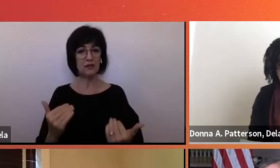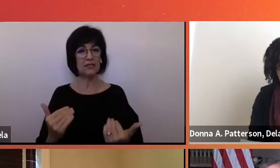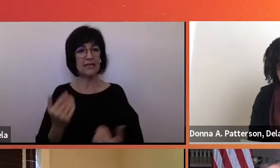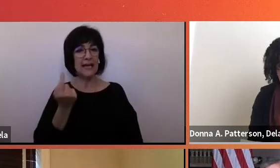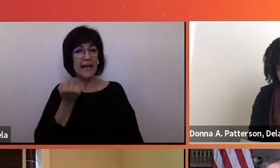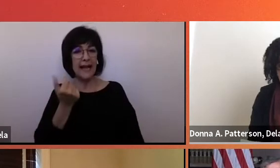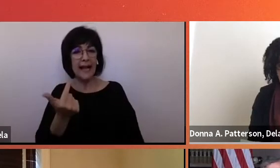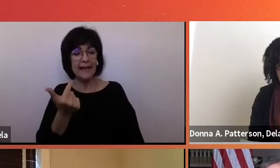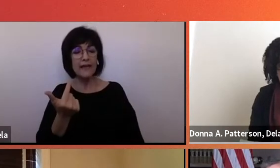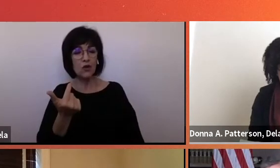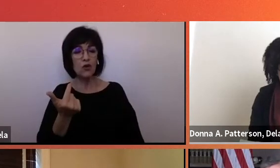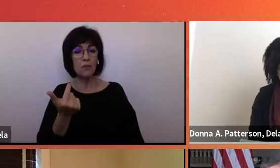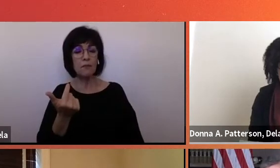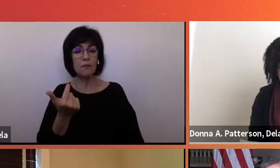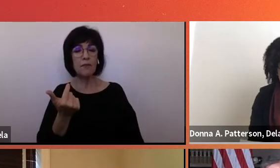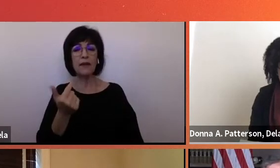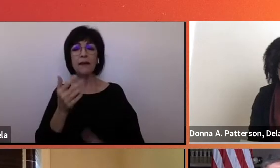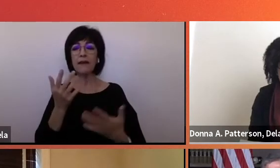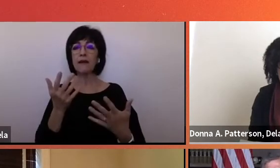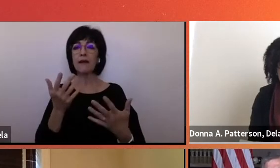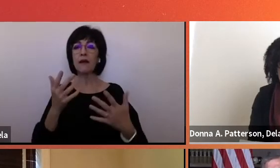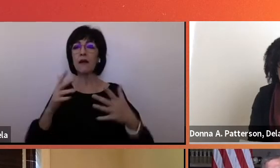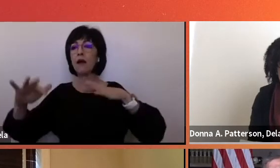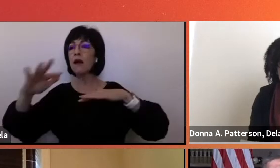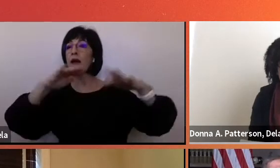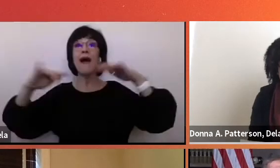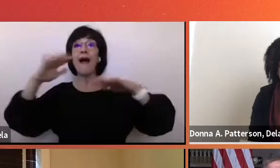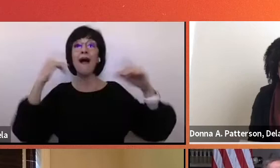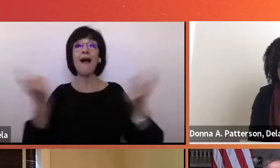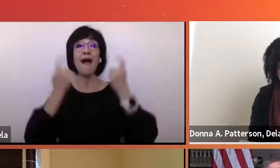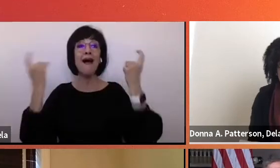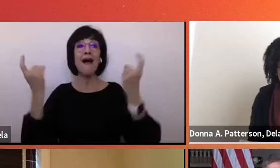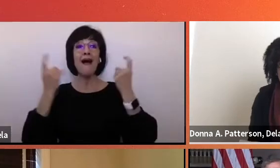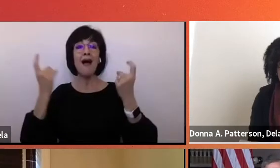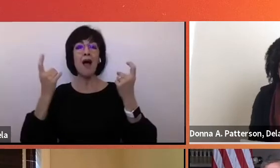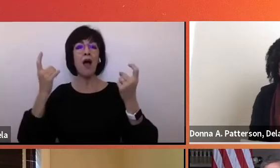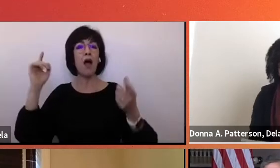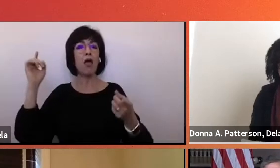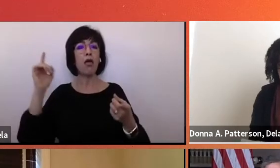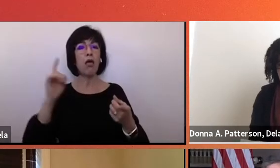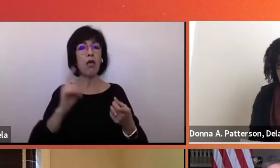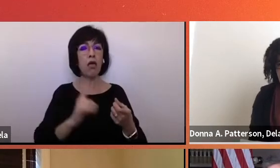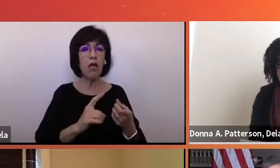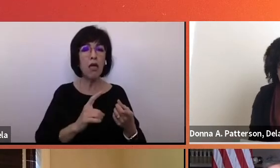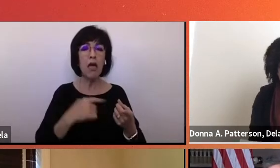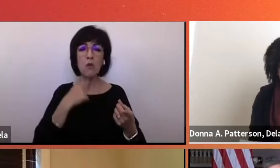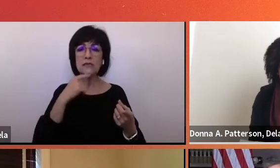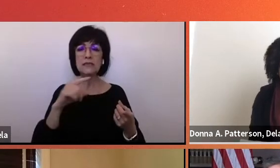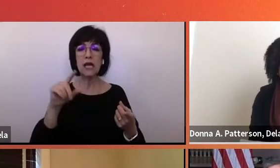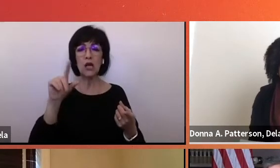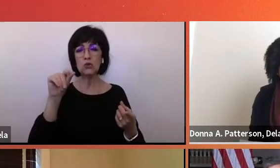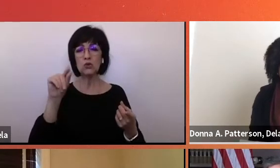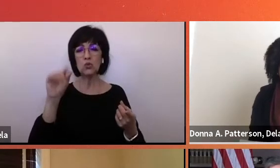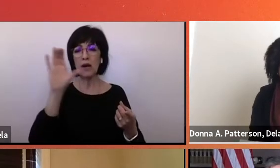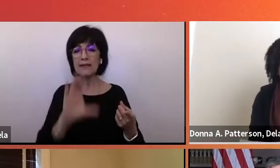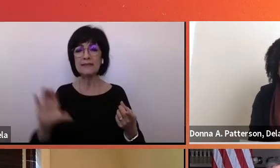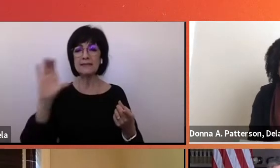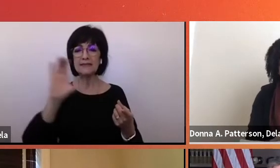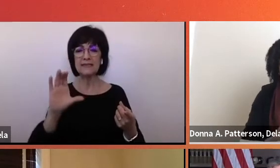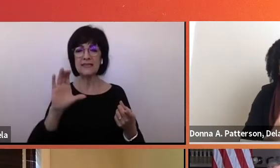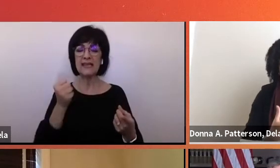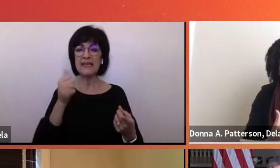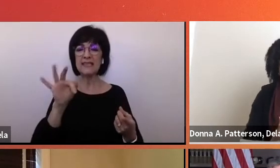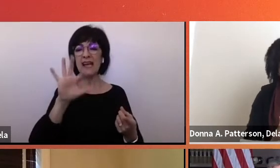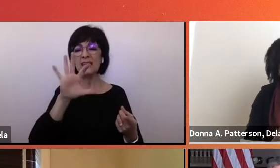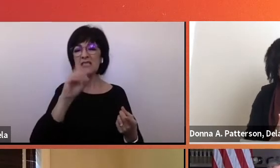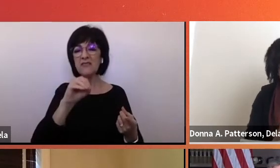lull of the celebrations in the mid 20th century, particularly in the 1950s, 60s. And we